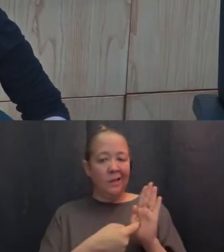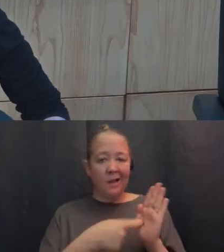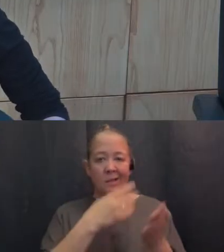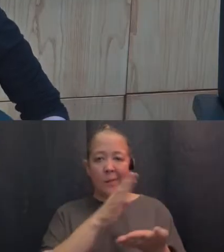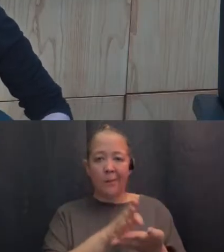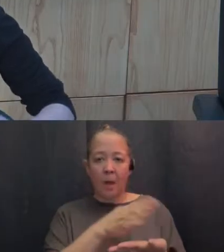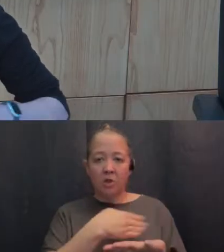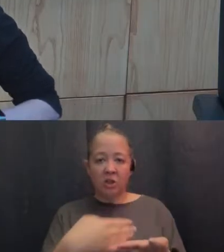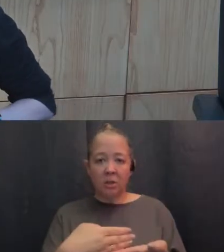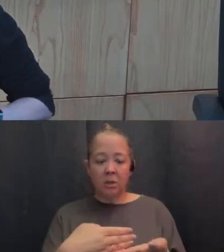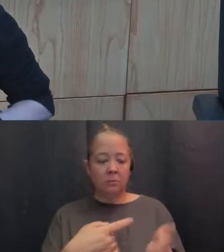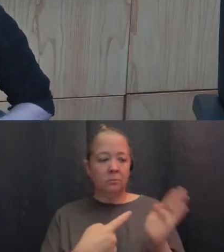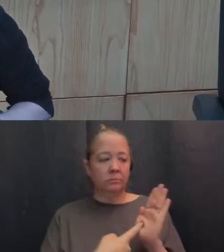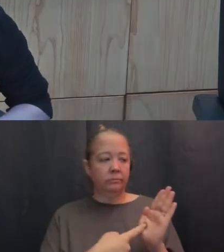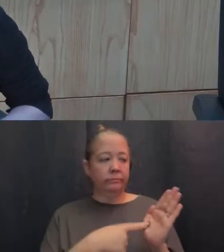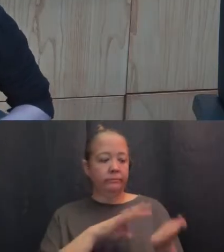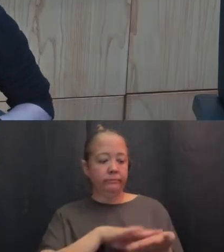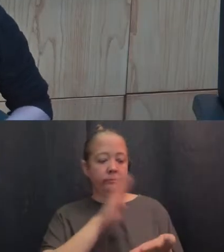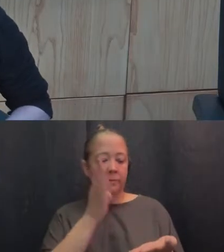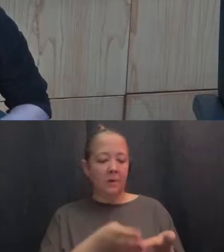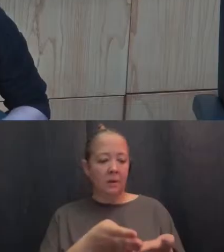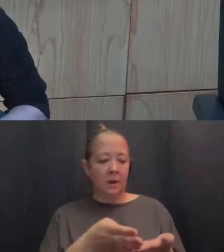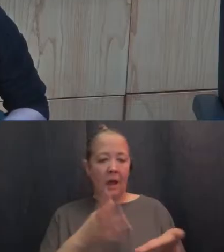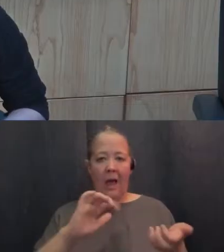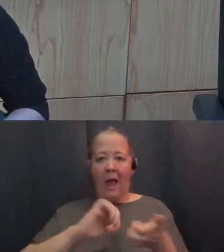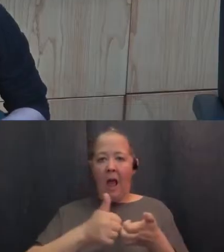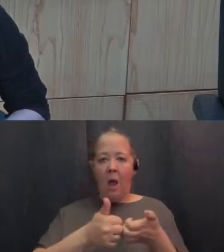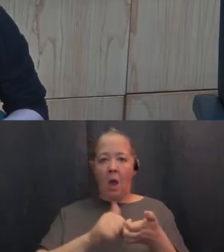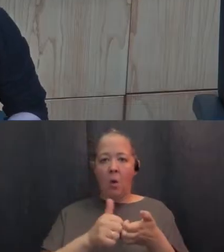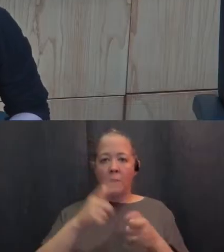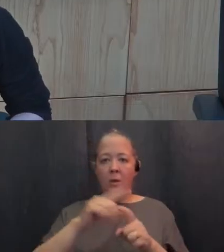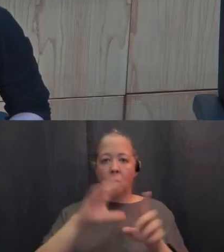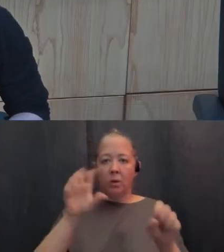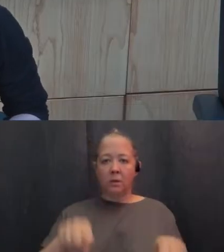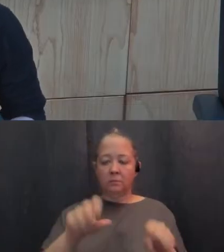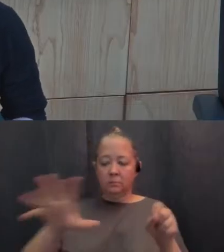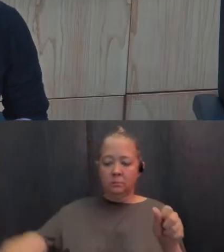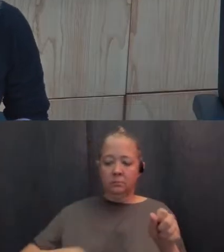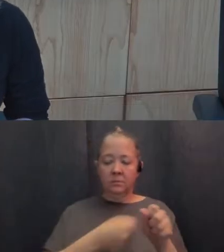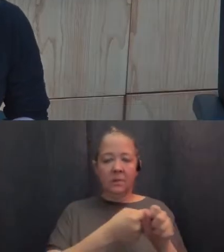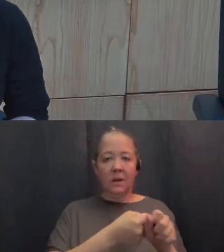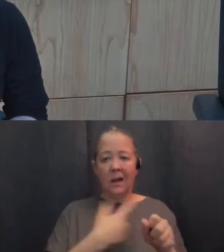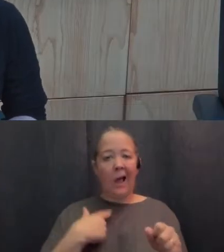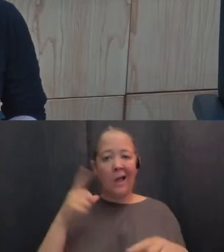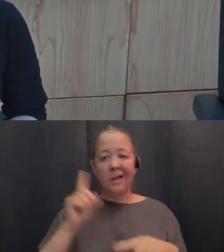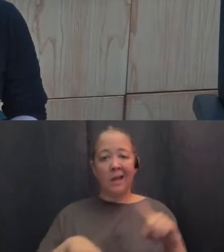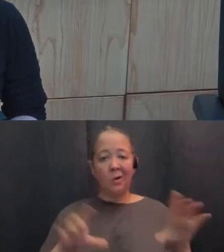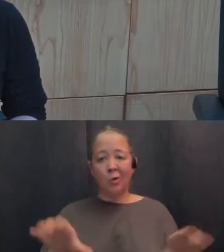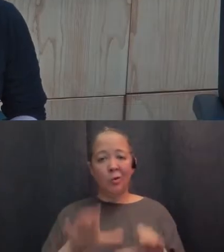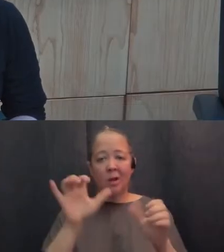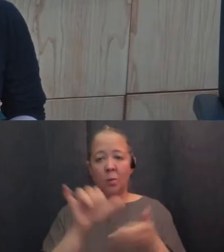up. And I can't necessarily do that with this budget.